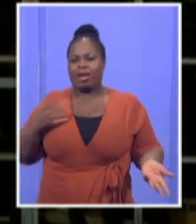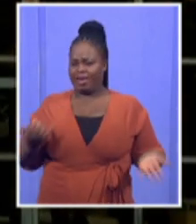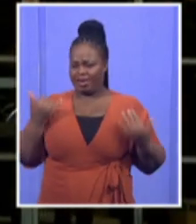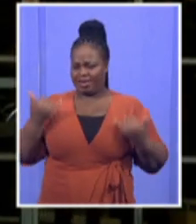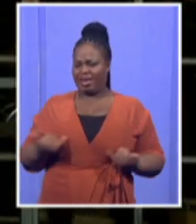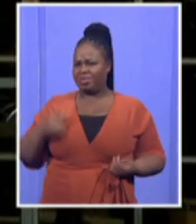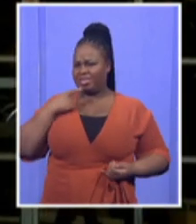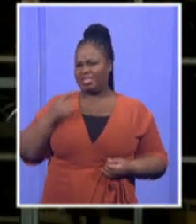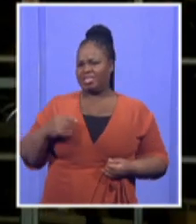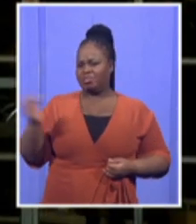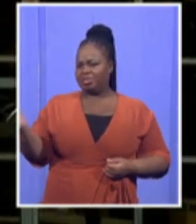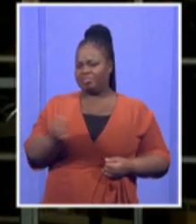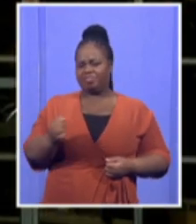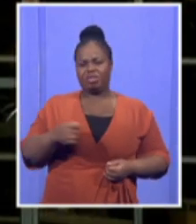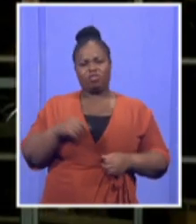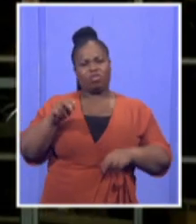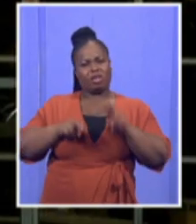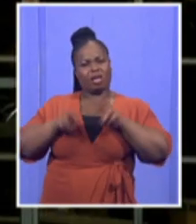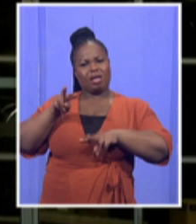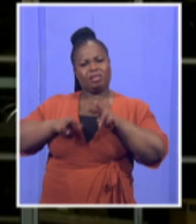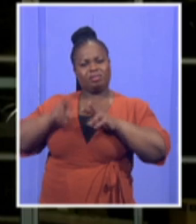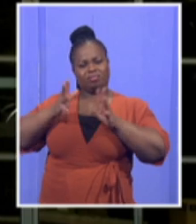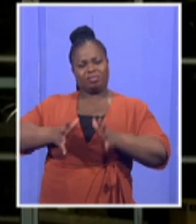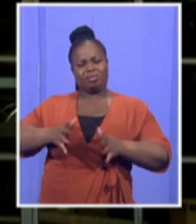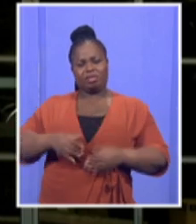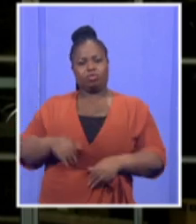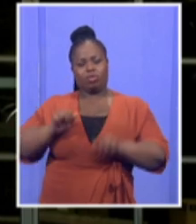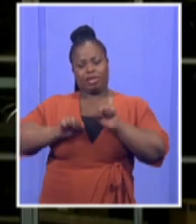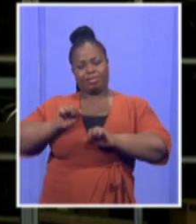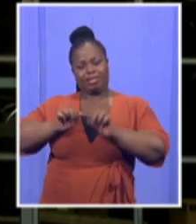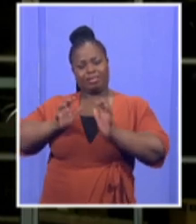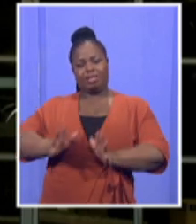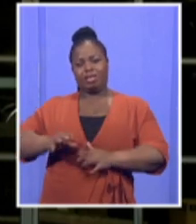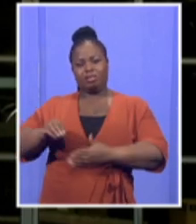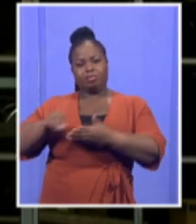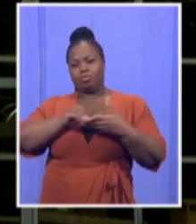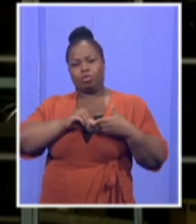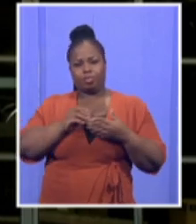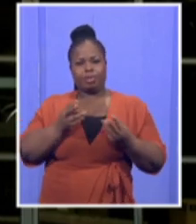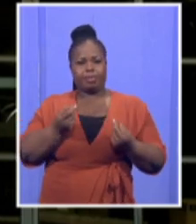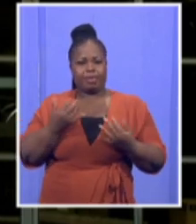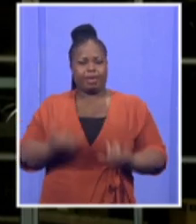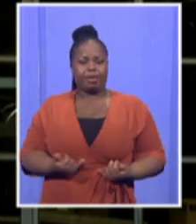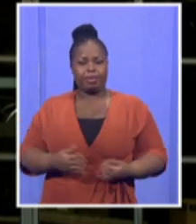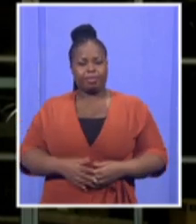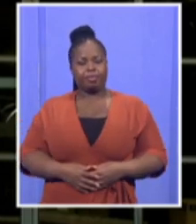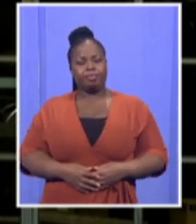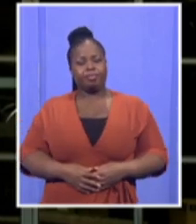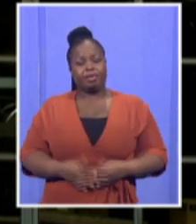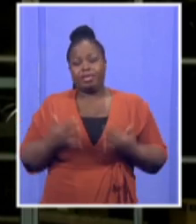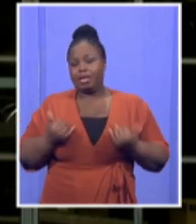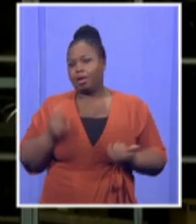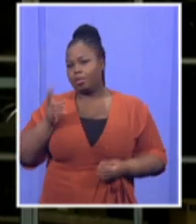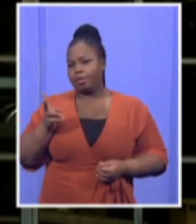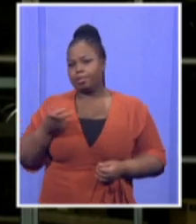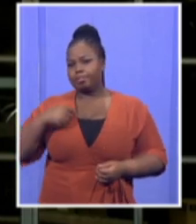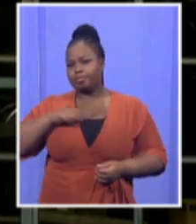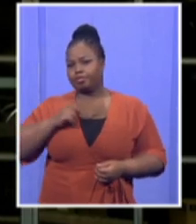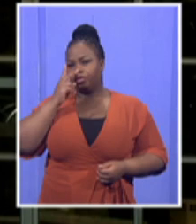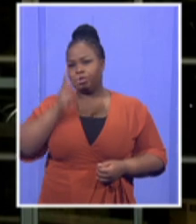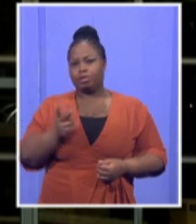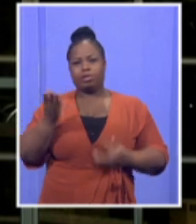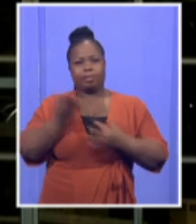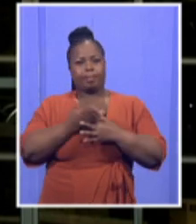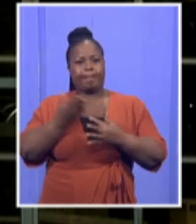for these assessors and this application that was subsequently brought back in front of her. But just looking at the case, I